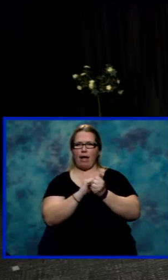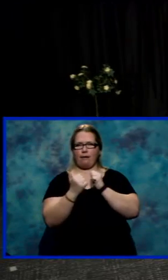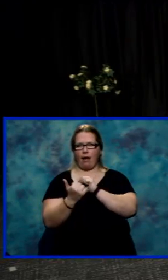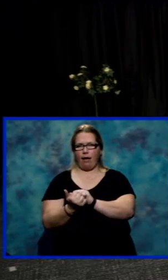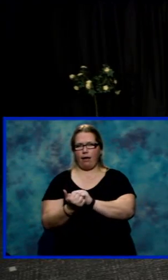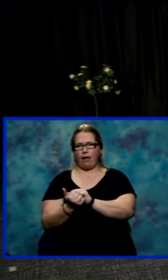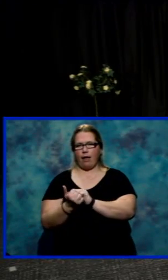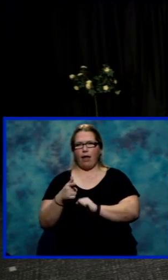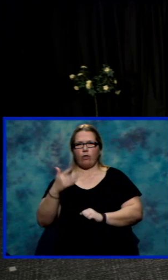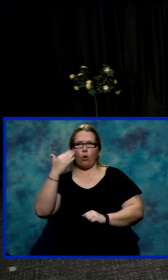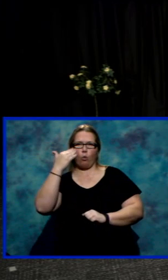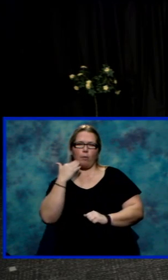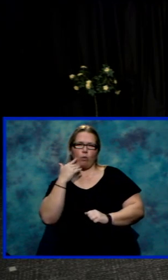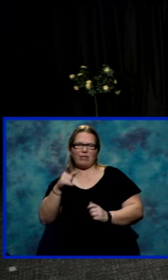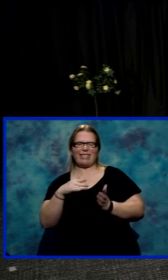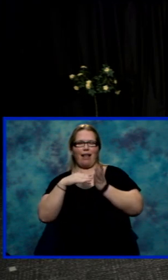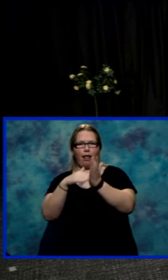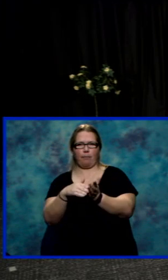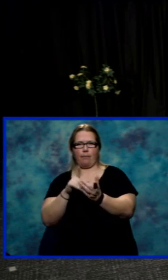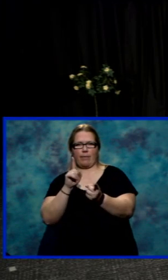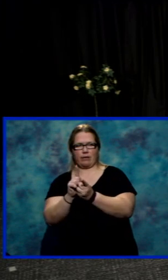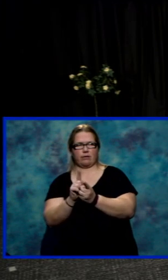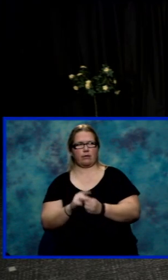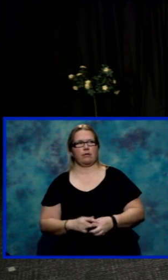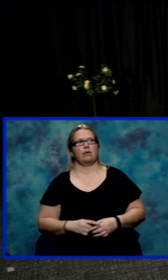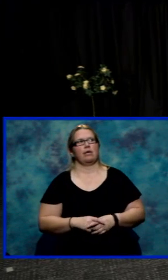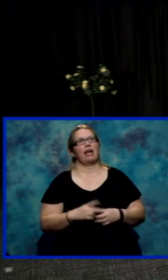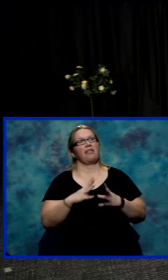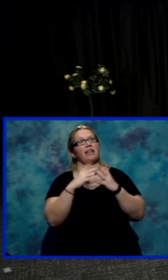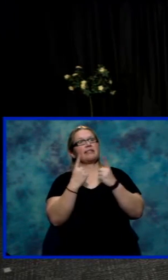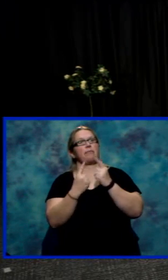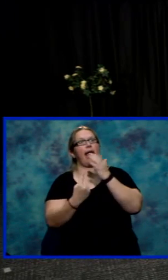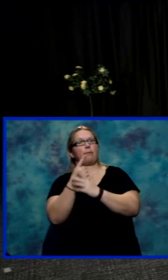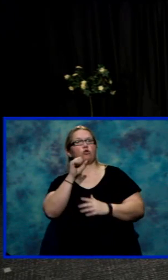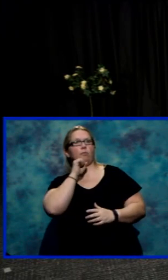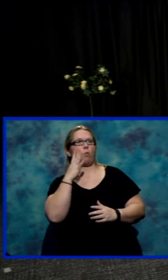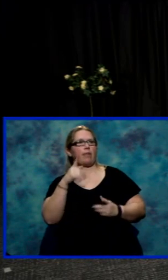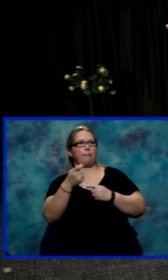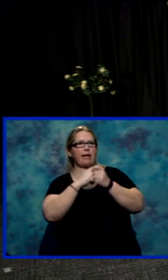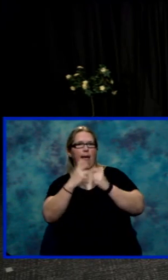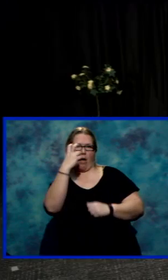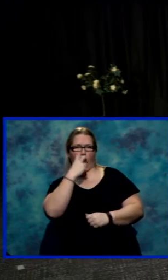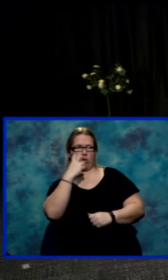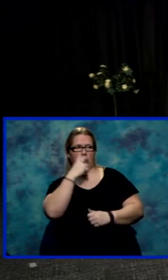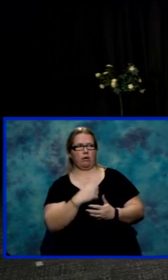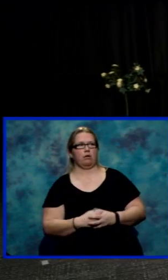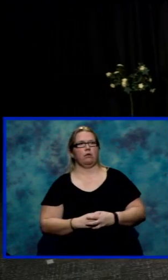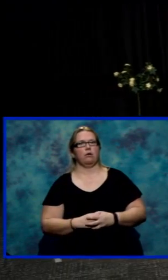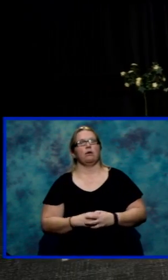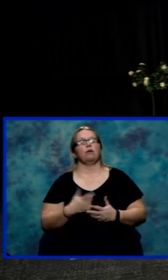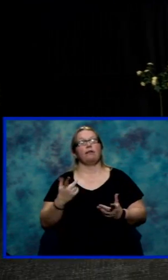was his helpmeet. There's something that happens to men as we get older. The first thing is that we lose our